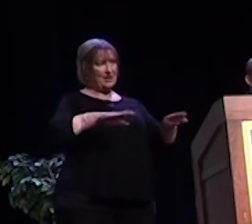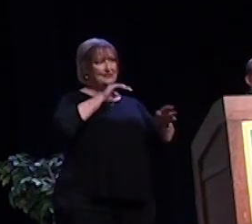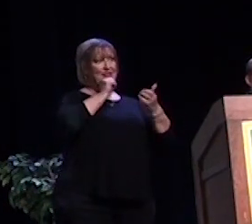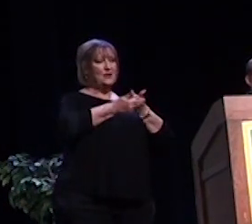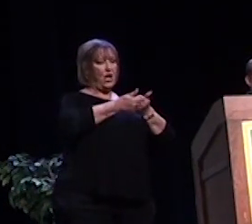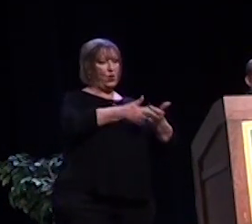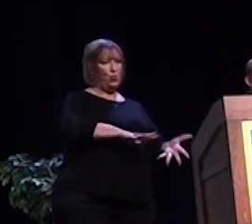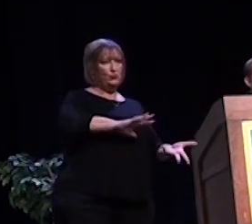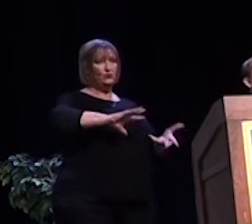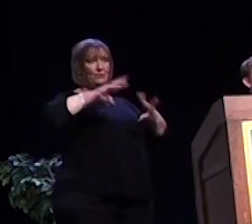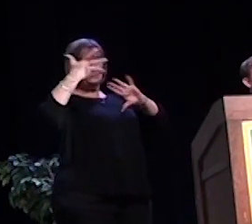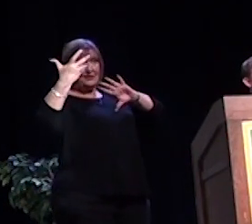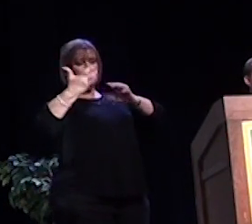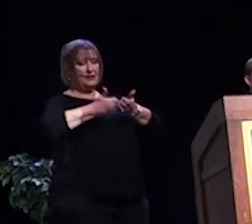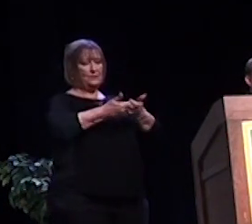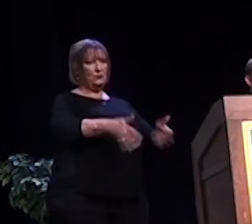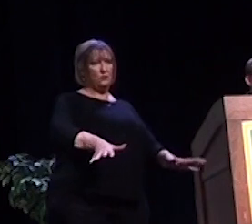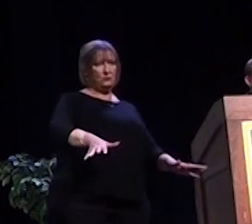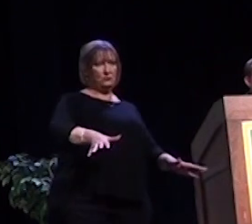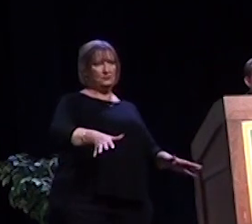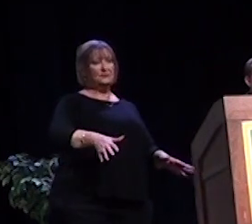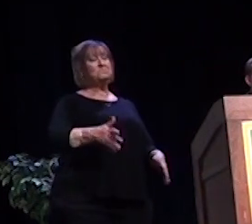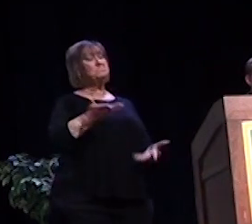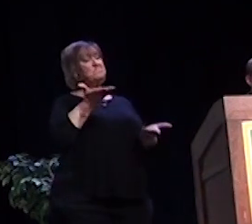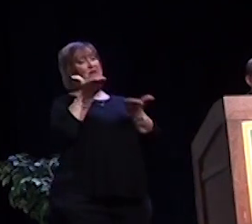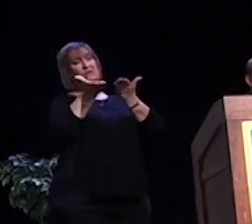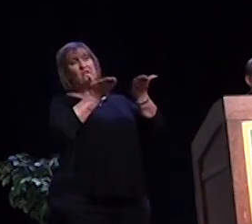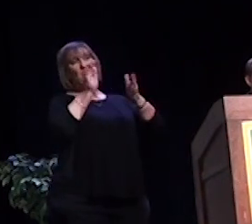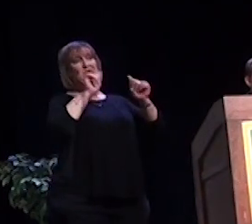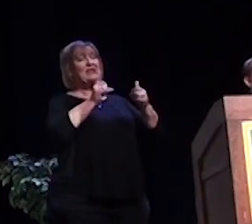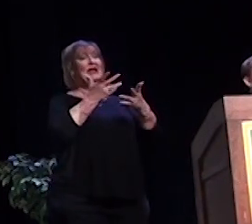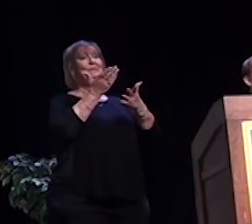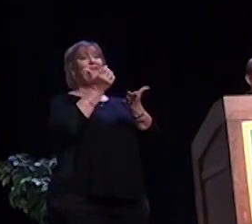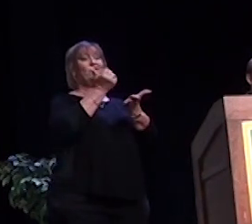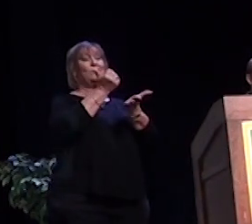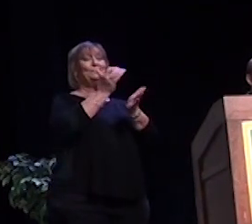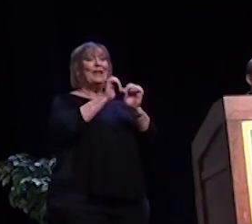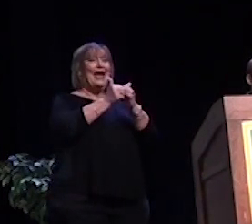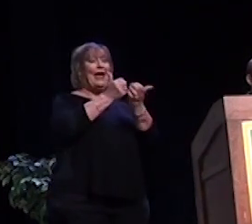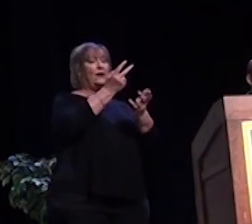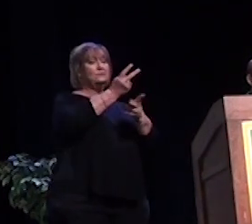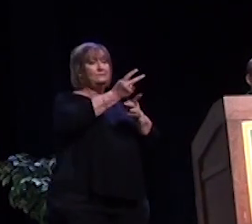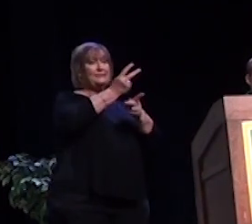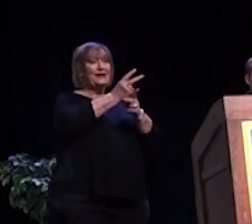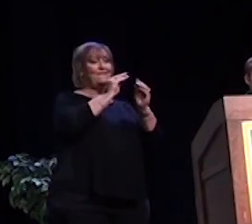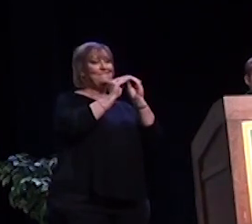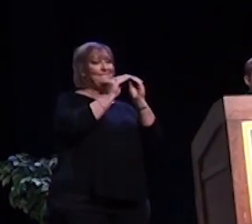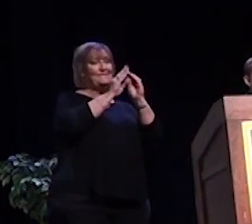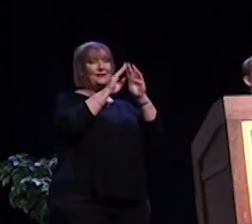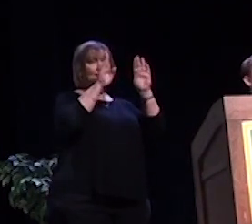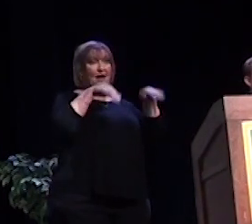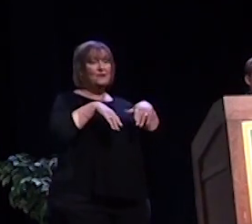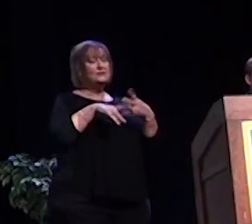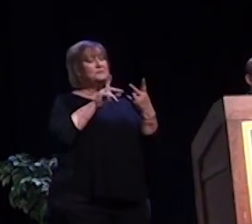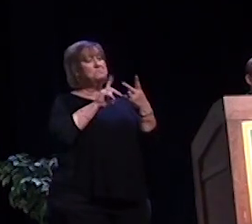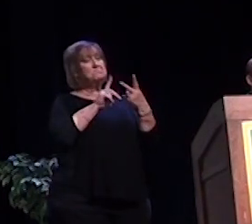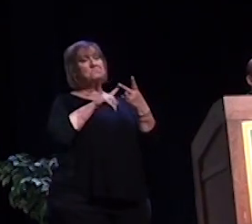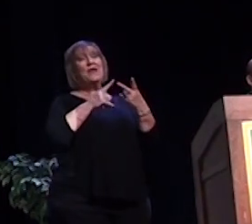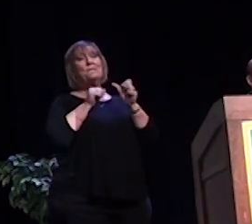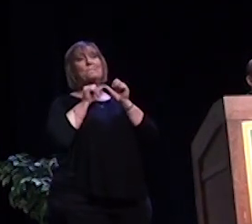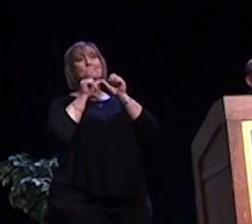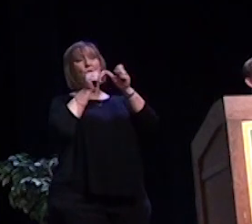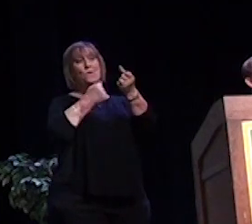as a community, and these services can include everything from home maintenance, permanent supportive housing for those experiencing homelessness